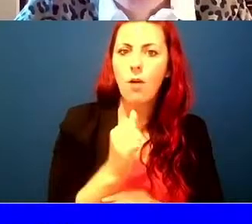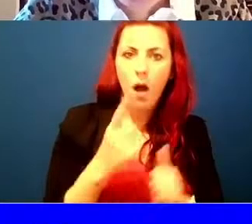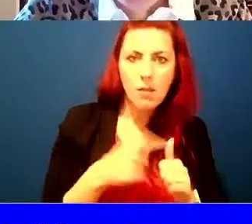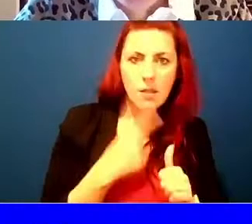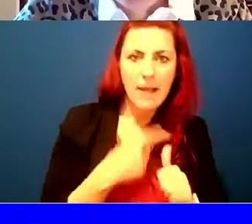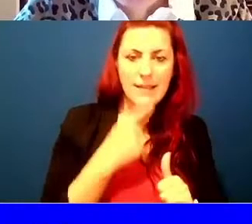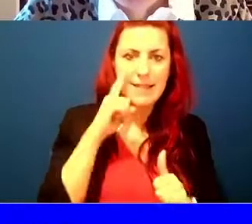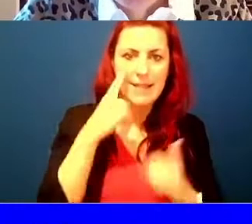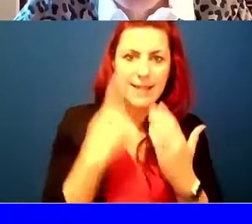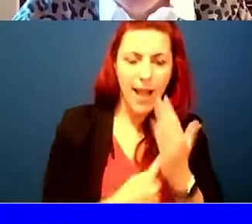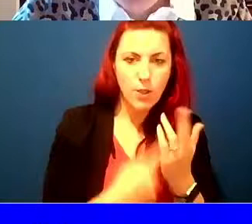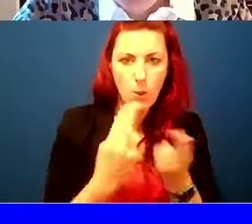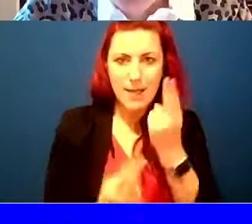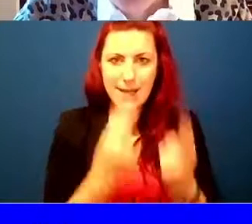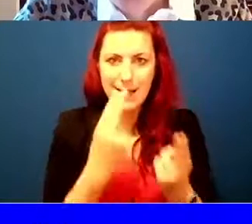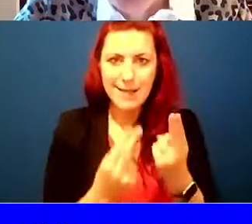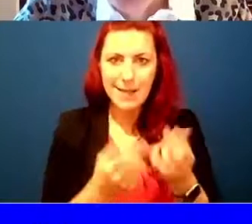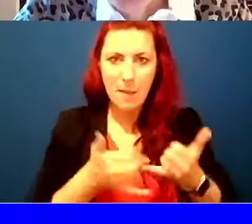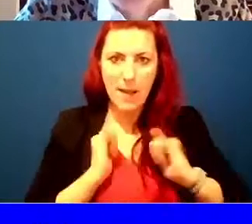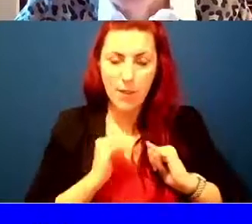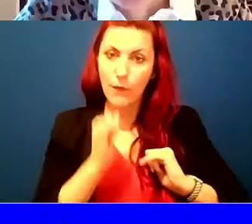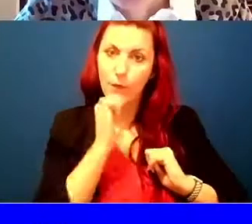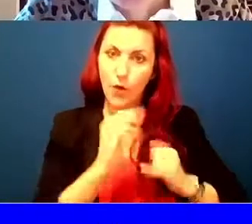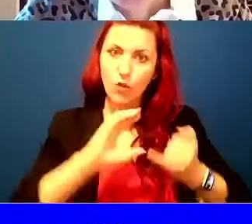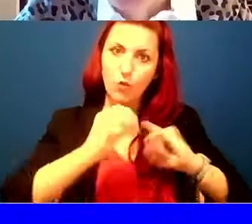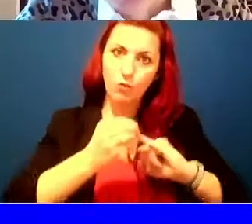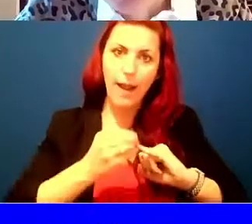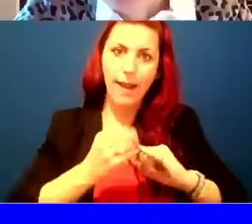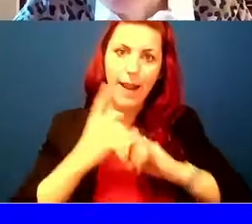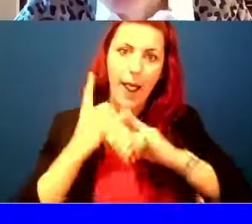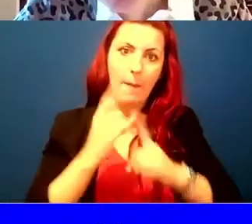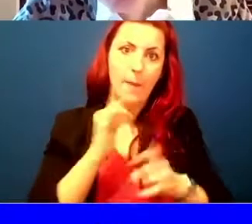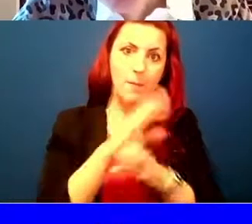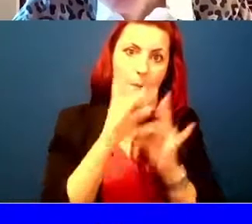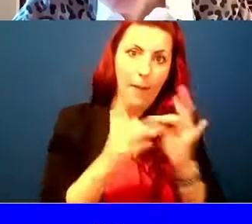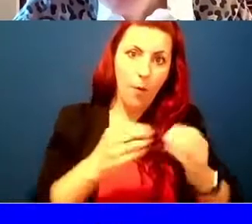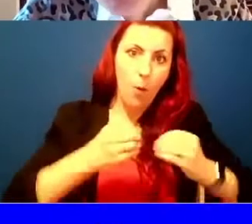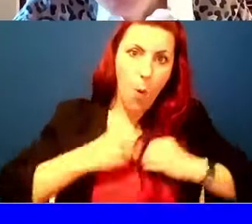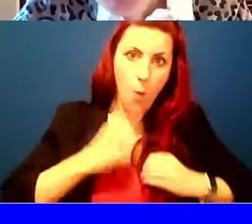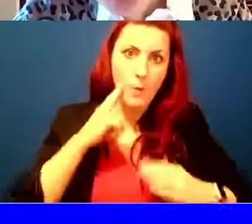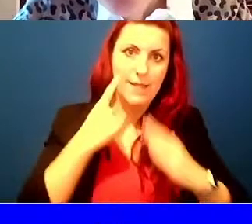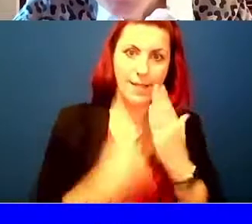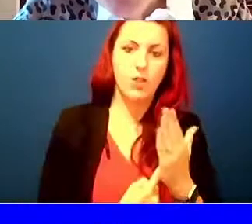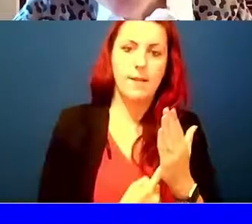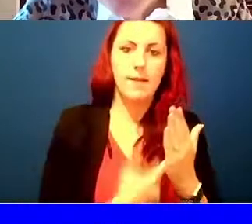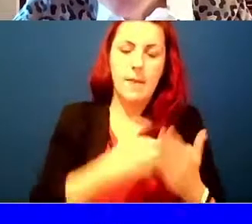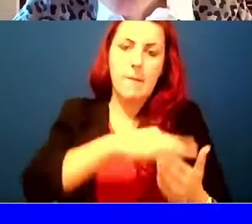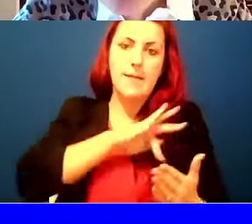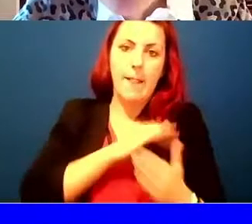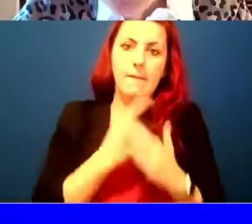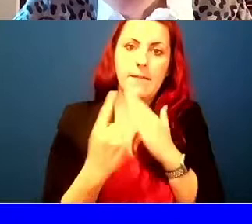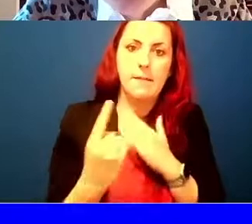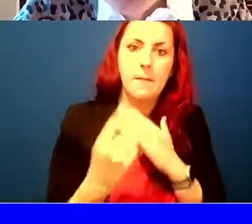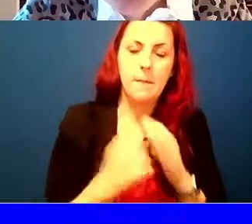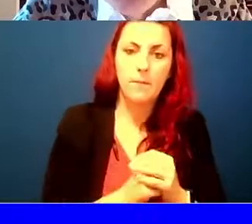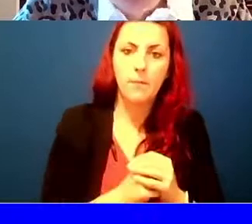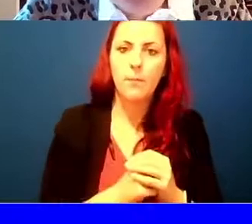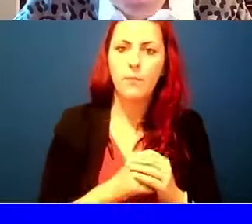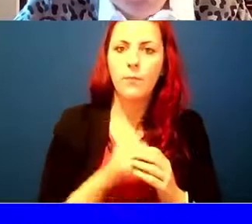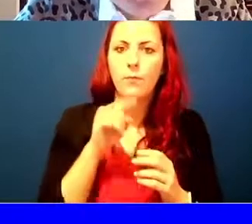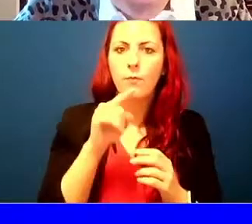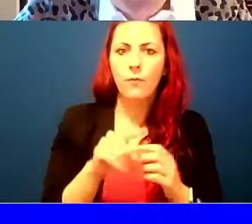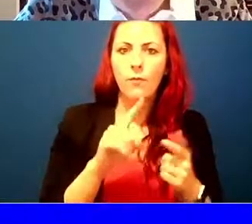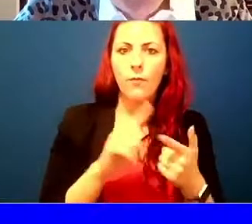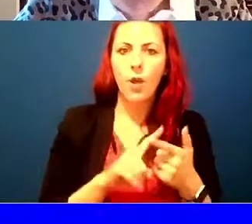you've done everything to help a person exercise their own decision-making autonomy. The right to be unwise, that's a